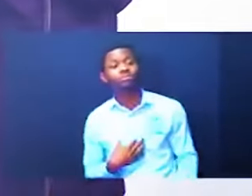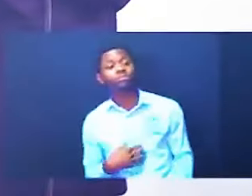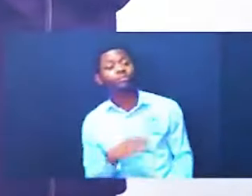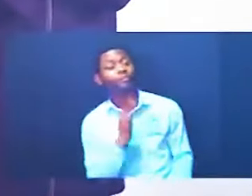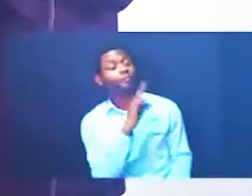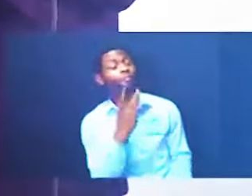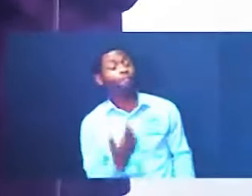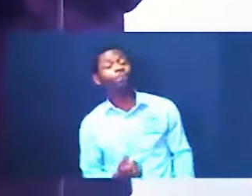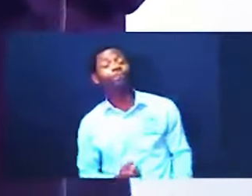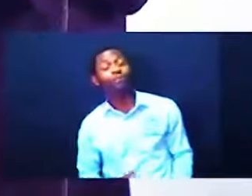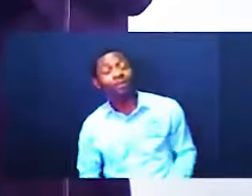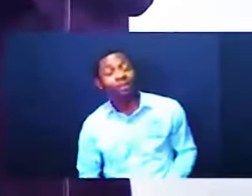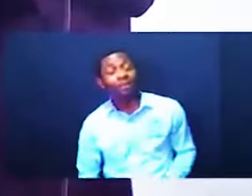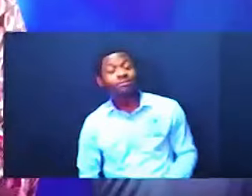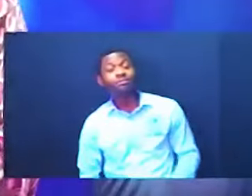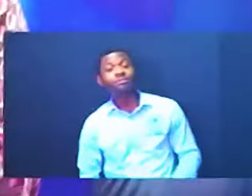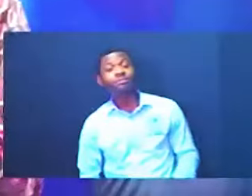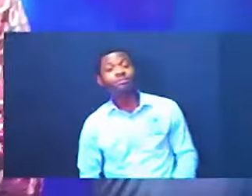She has